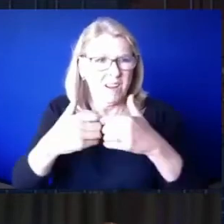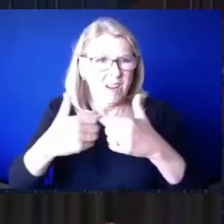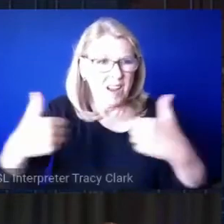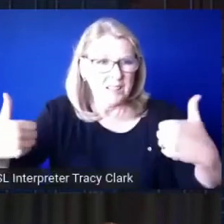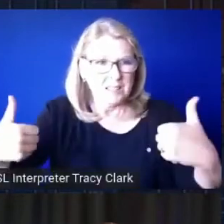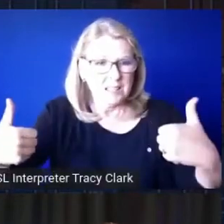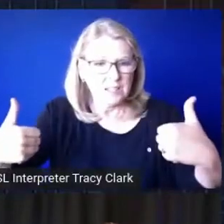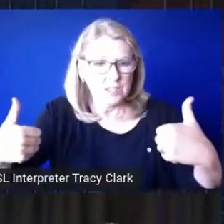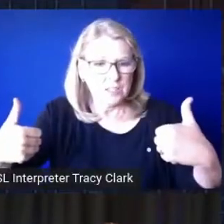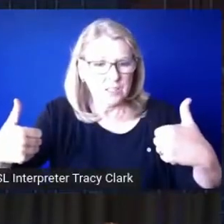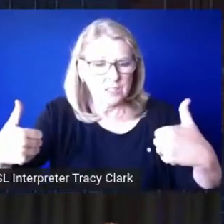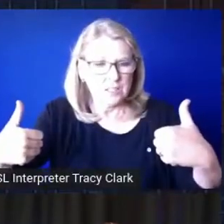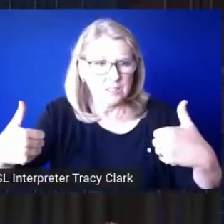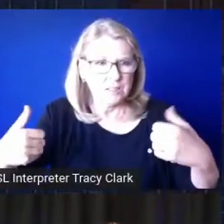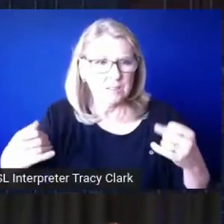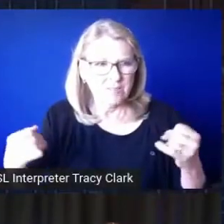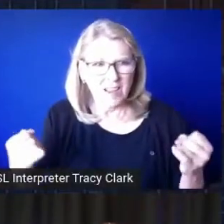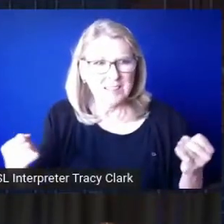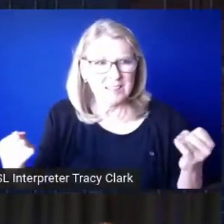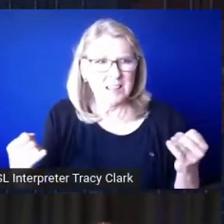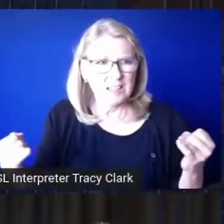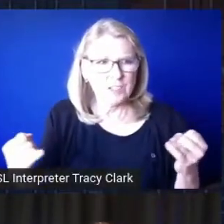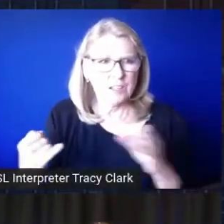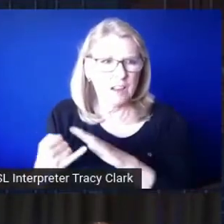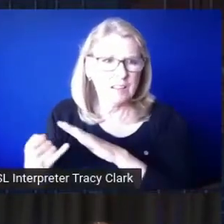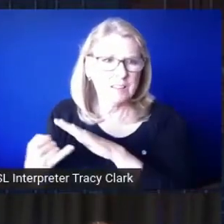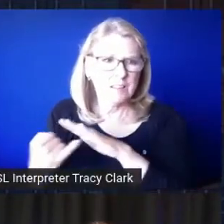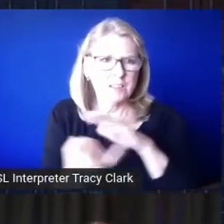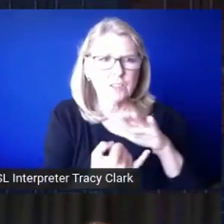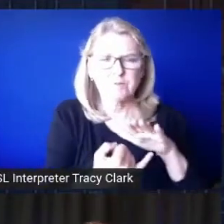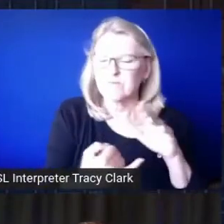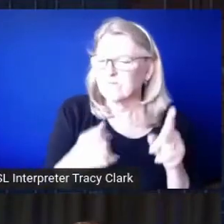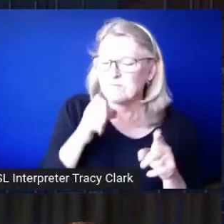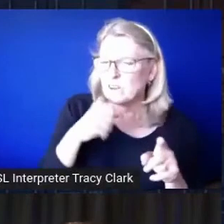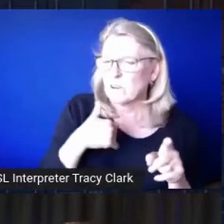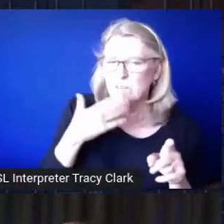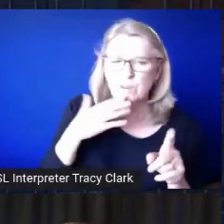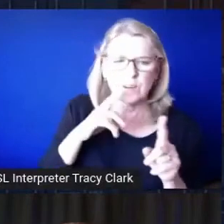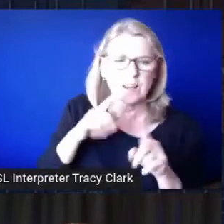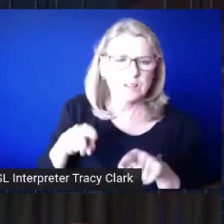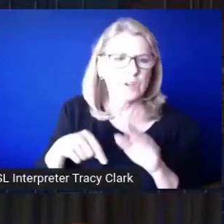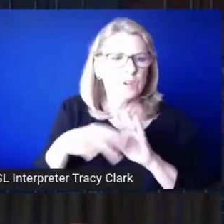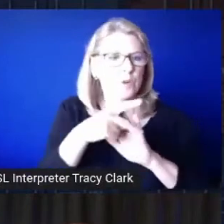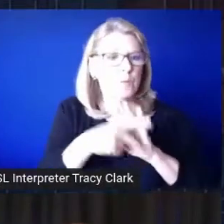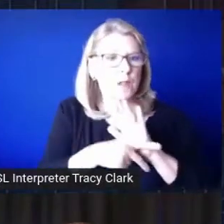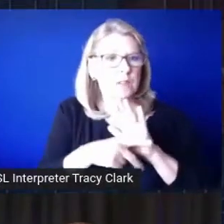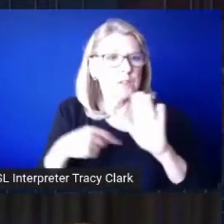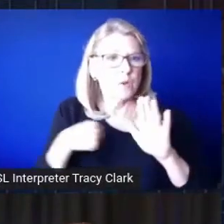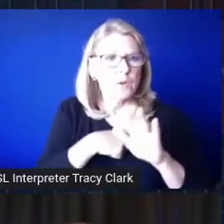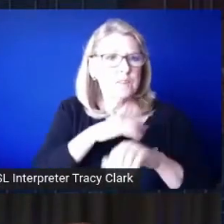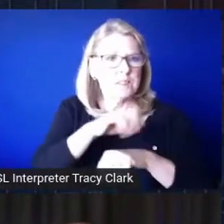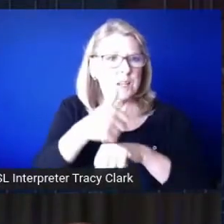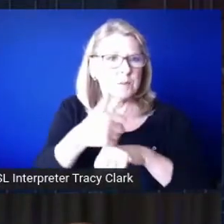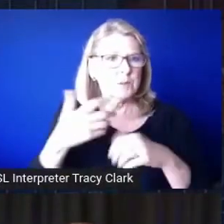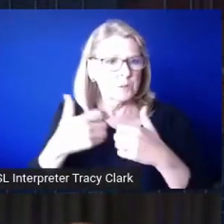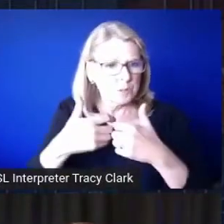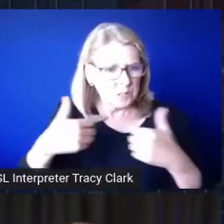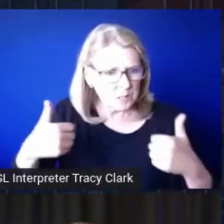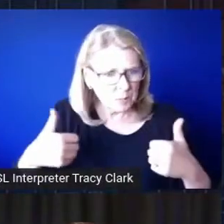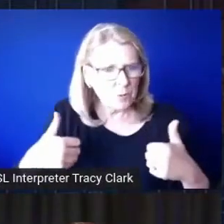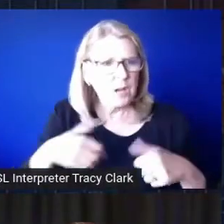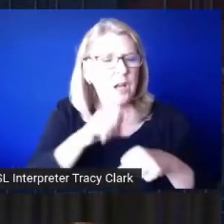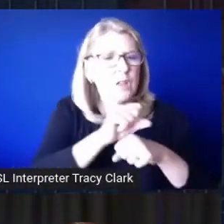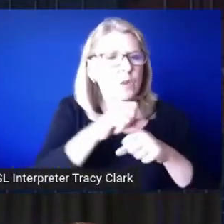I don't have a good answer on that one. Like the policies in place really to separate the workloads from the underlying operating